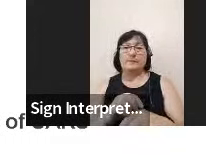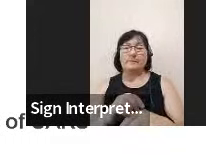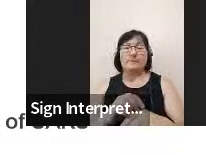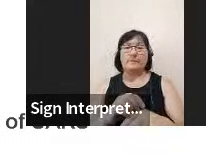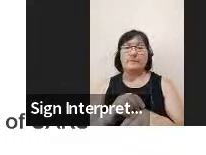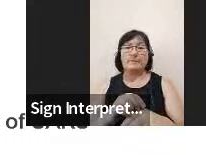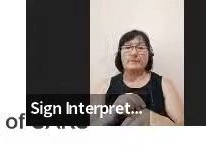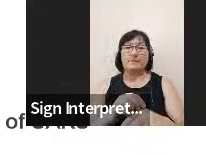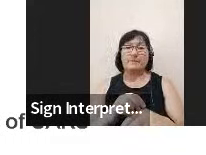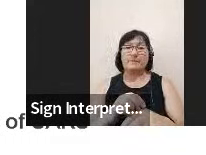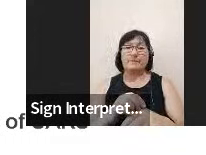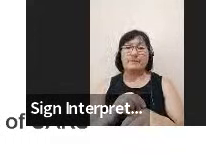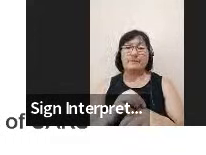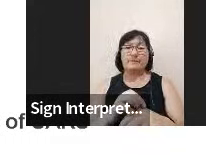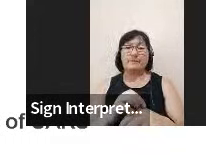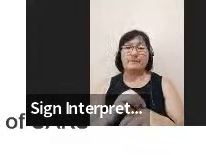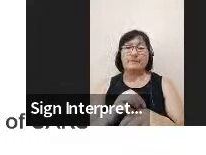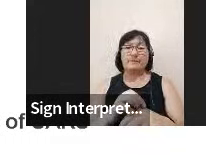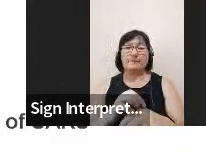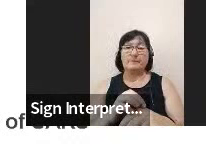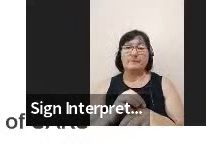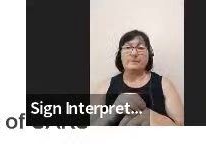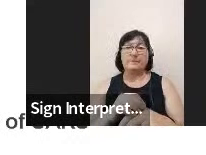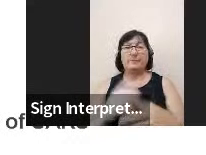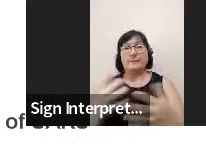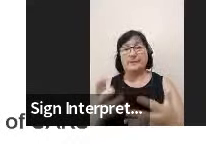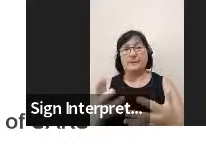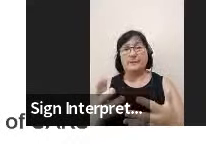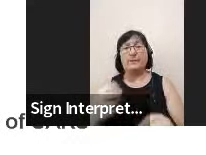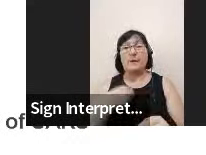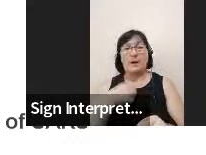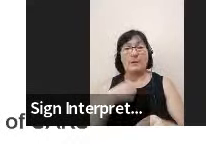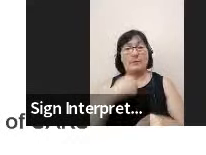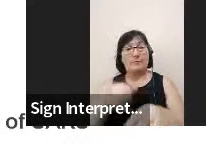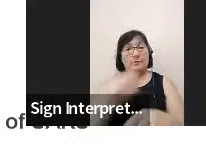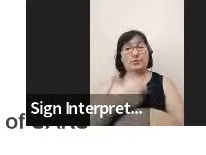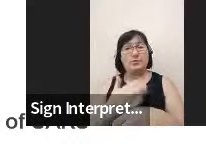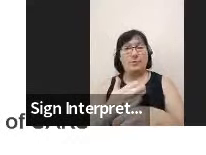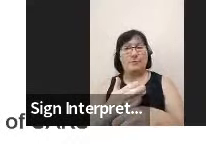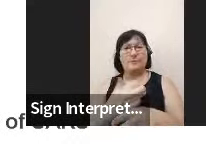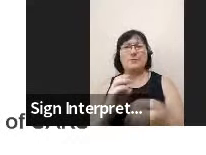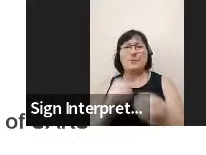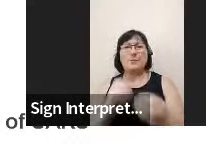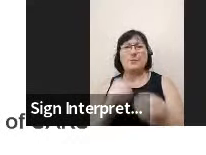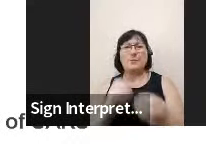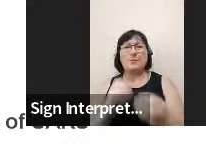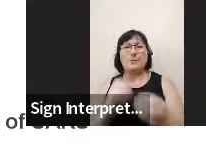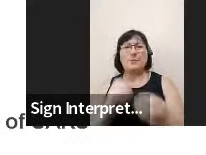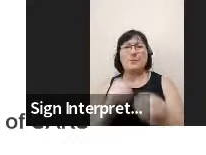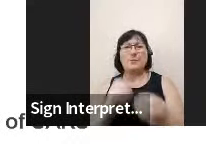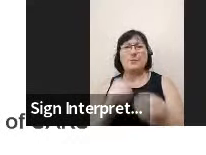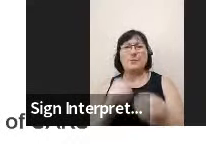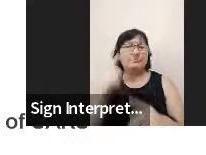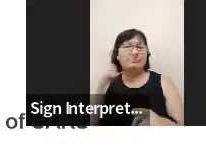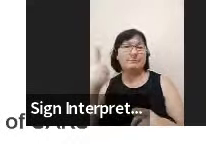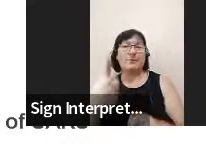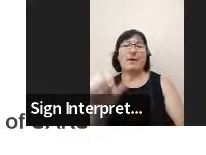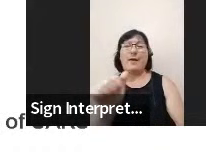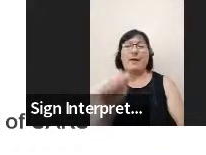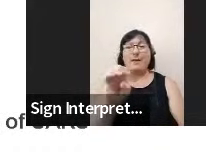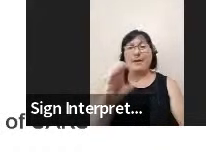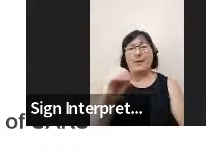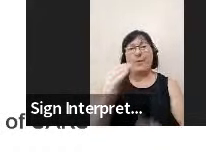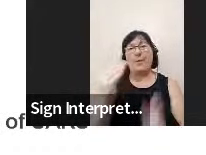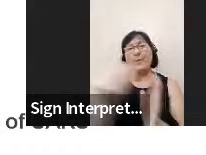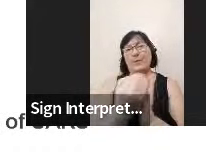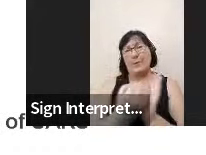graph. So our job is to then make it easy for you to comply in the AEO program. So don't shy away. If you know that you're